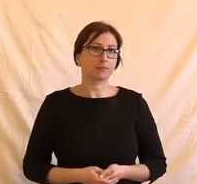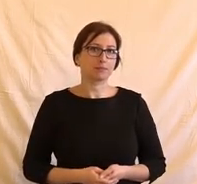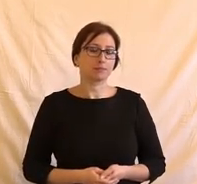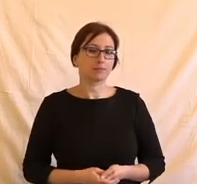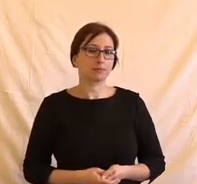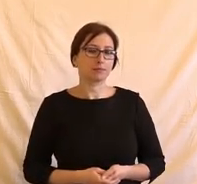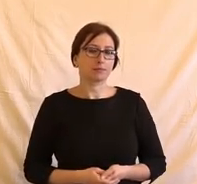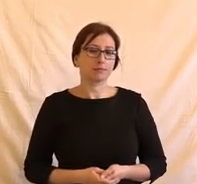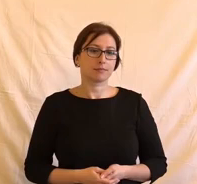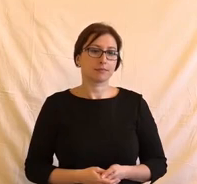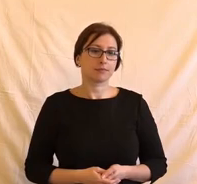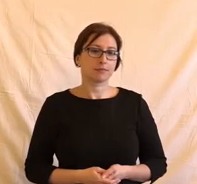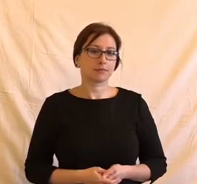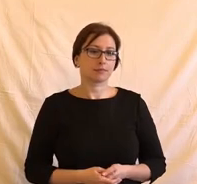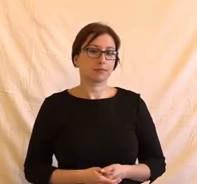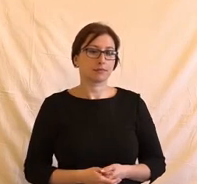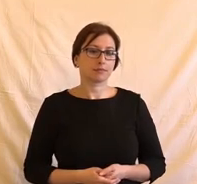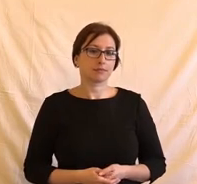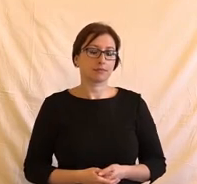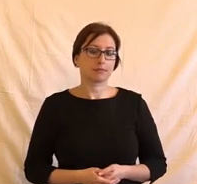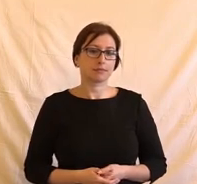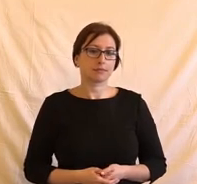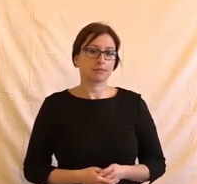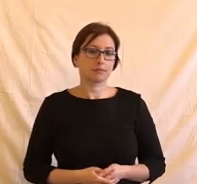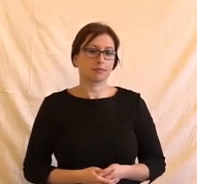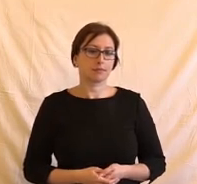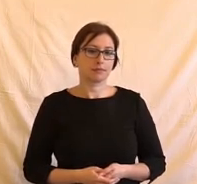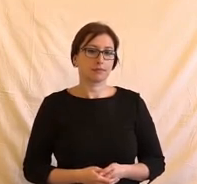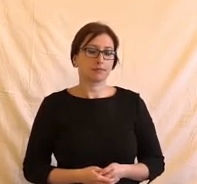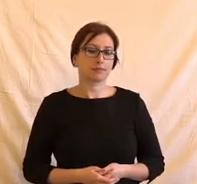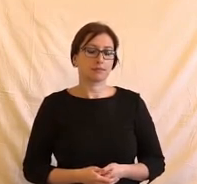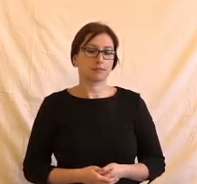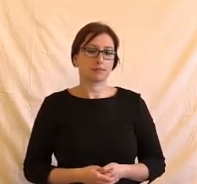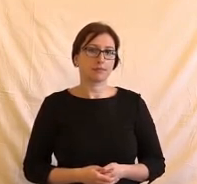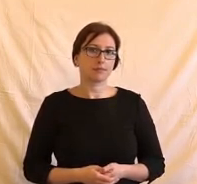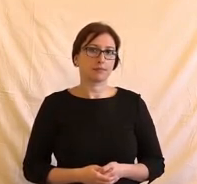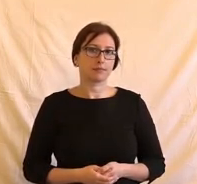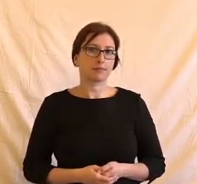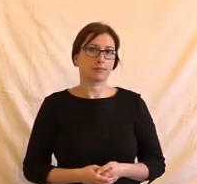security and insisted that I was trying to give her false money.